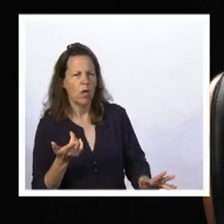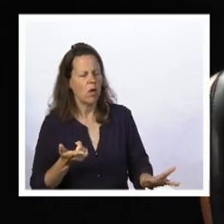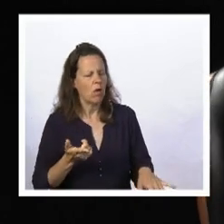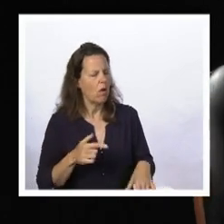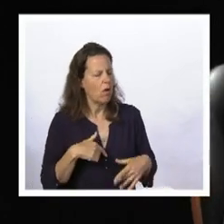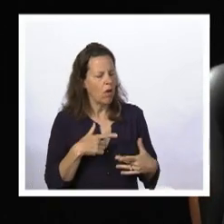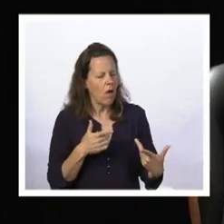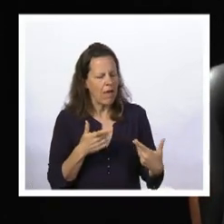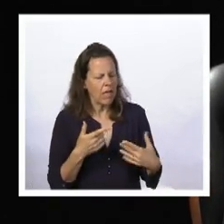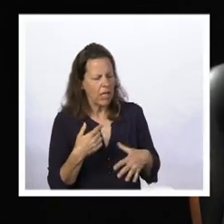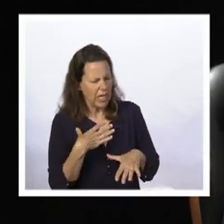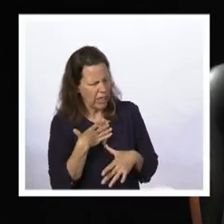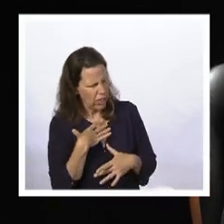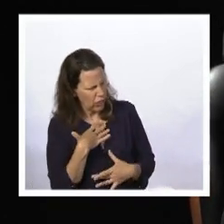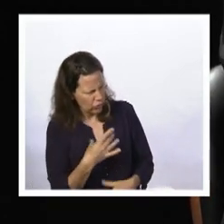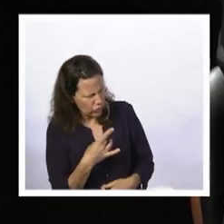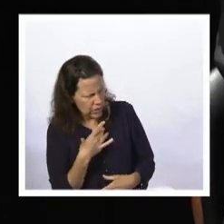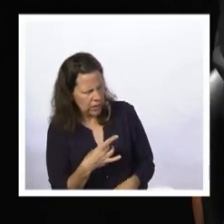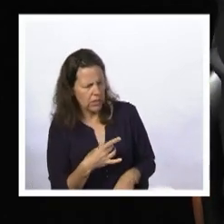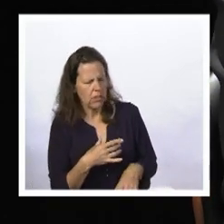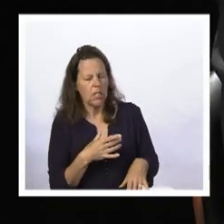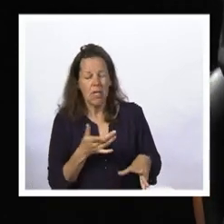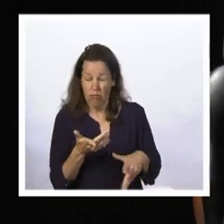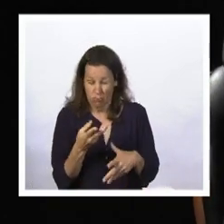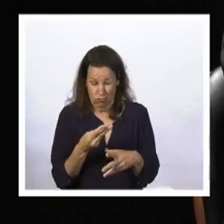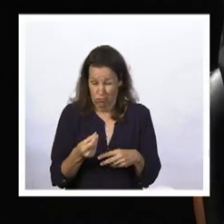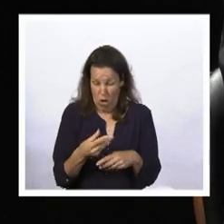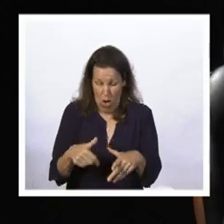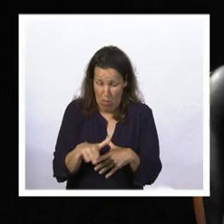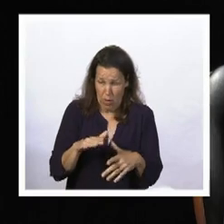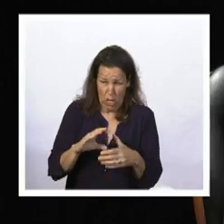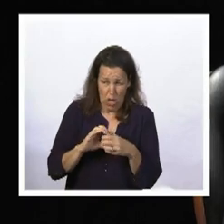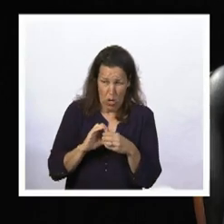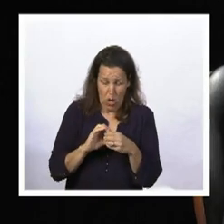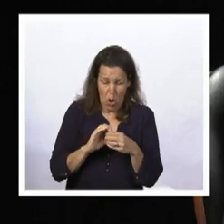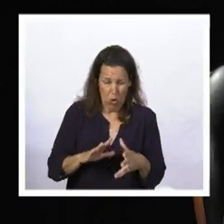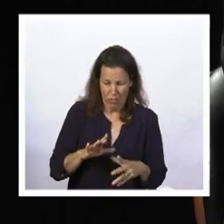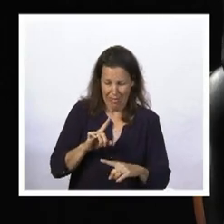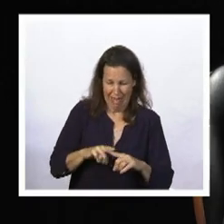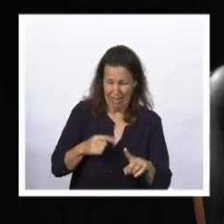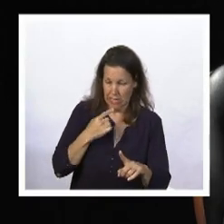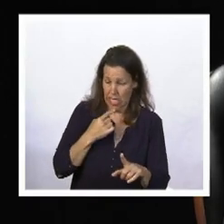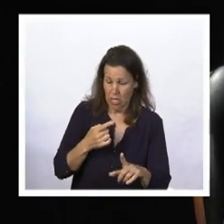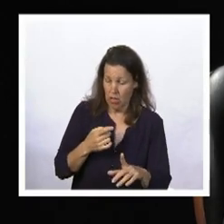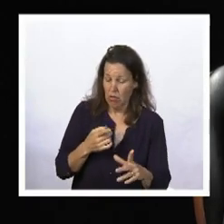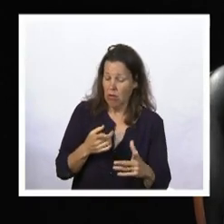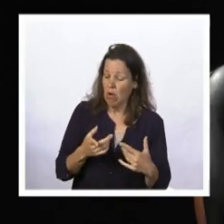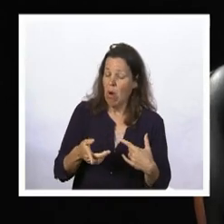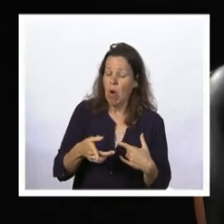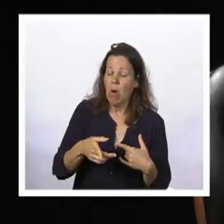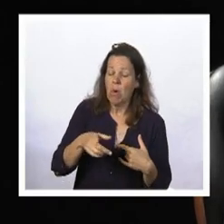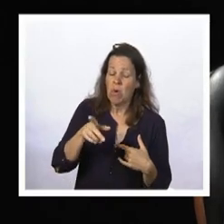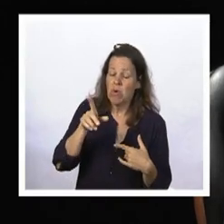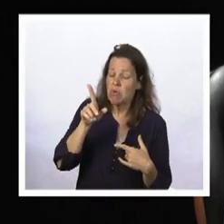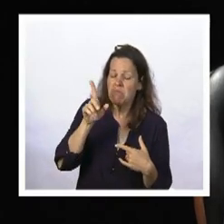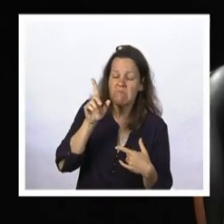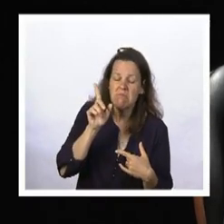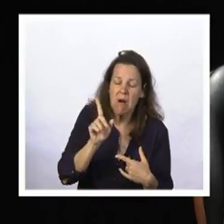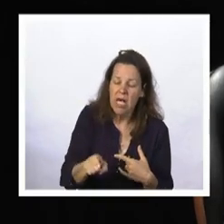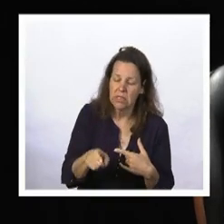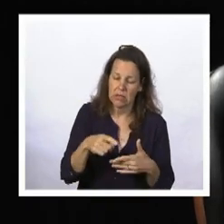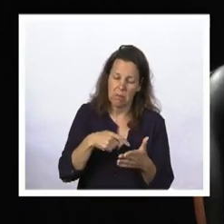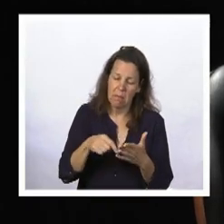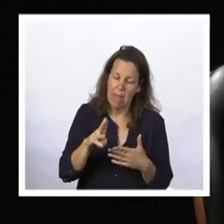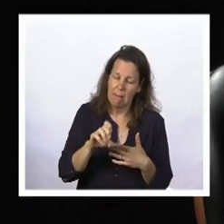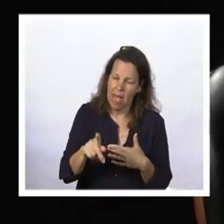furthermore, the property owner cannot demand that the tenant enter into a repayment agreement. That's